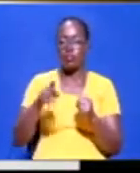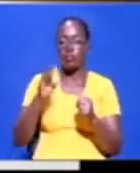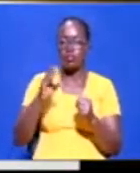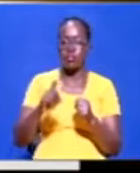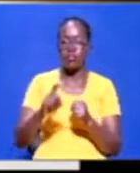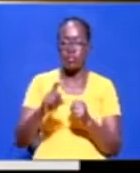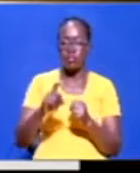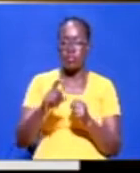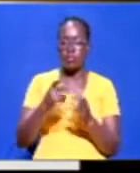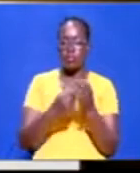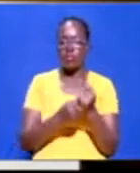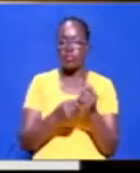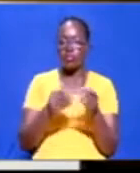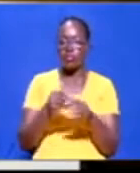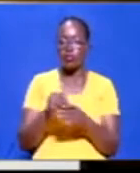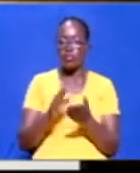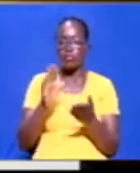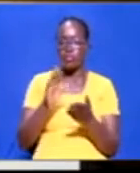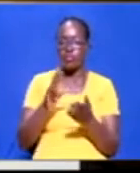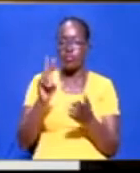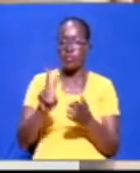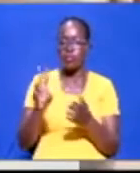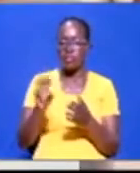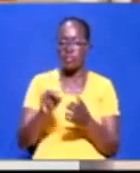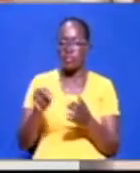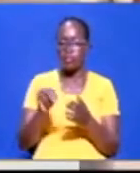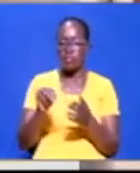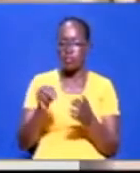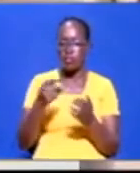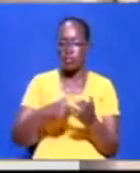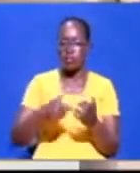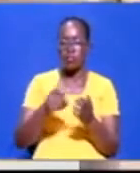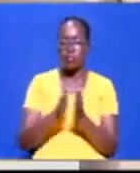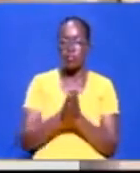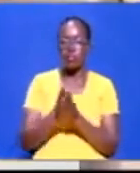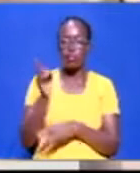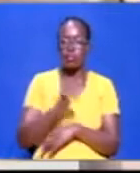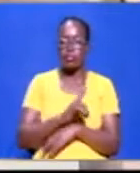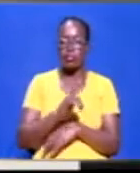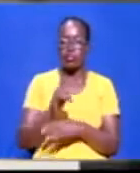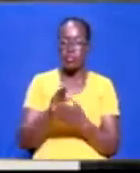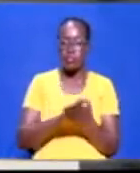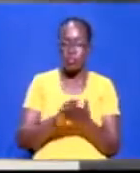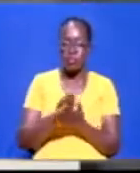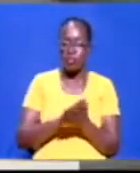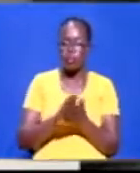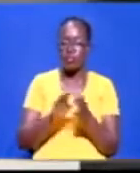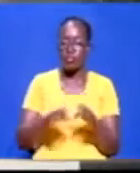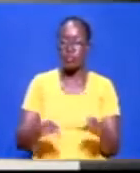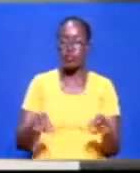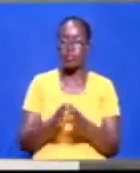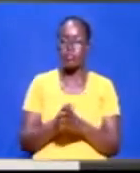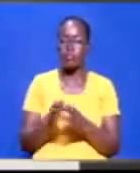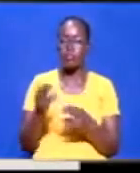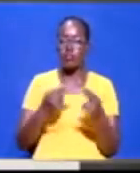supply by a further 2 million barrels per day from August until December 2021 to help stabilize the market. Higher output